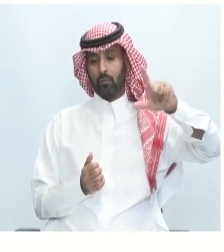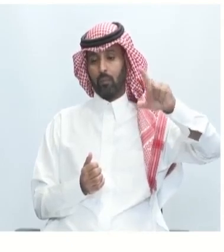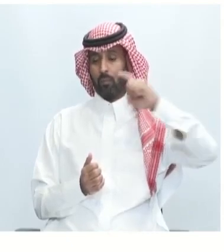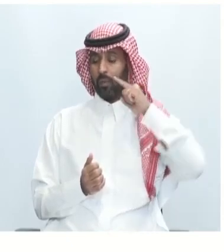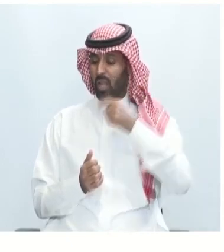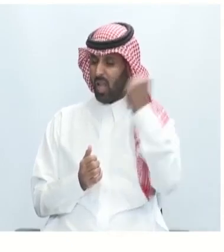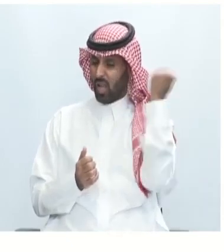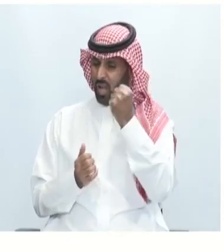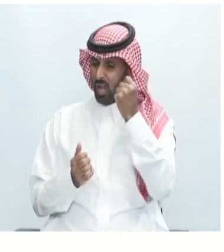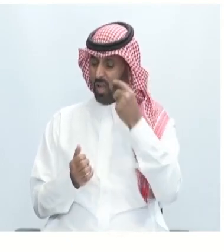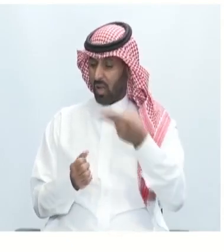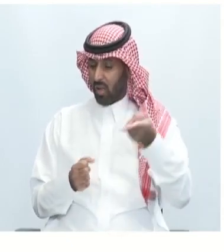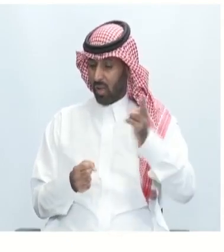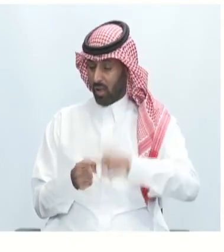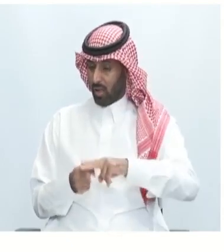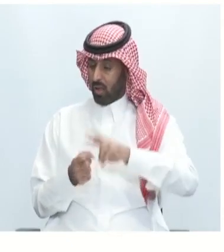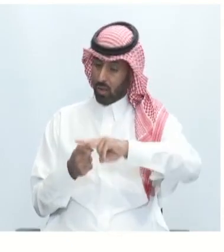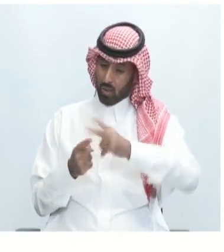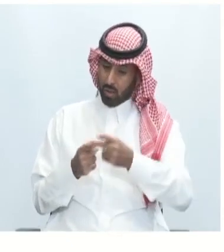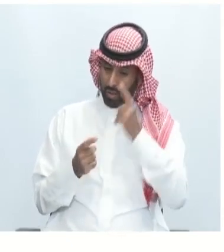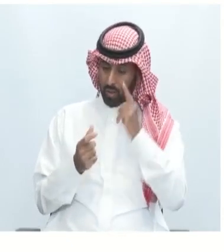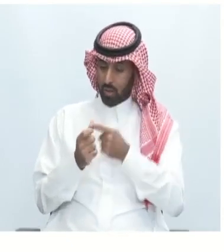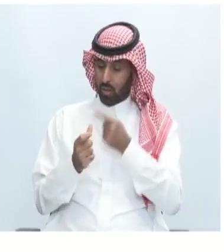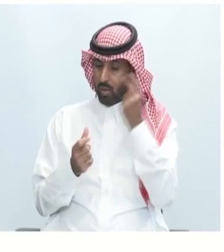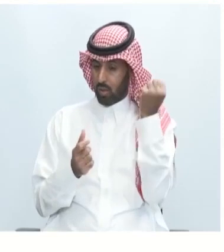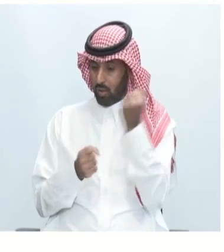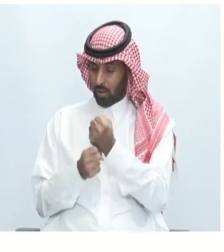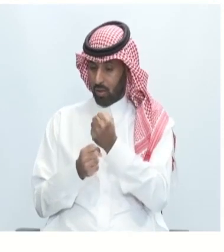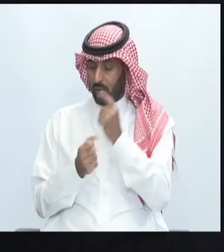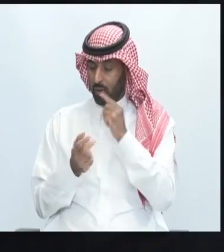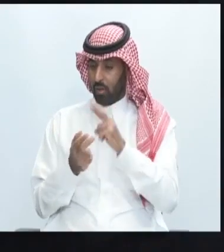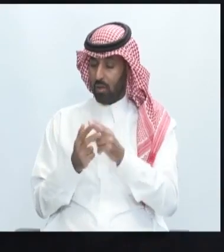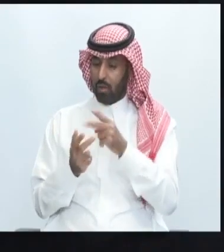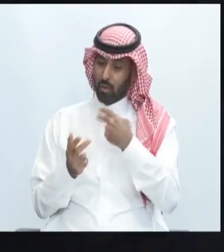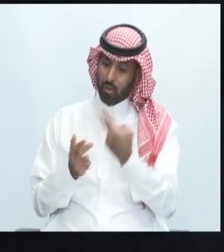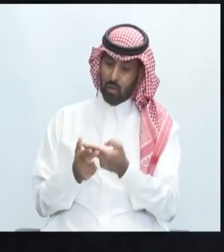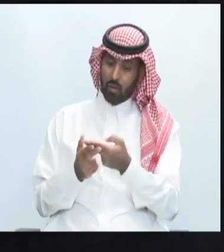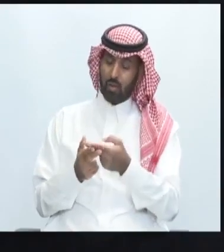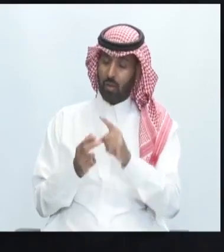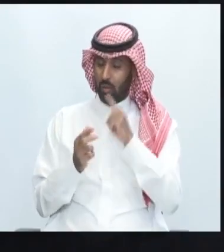die for the second time. So you notice that when the newspaper,